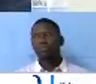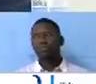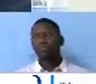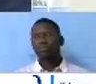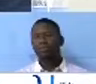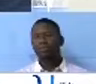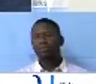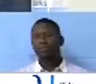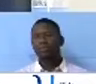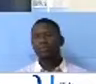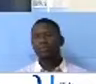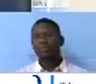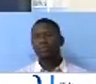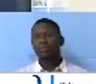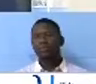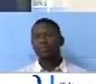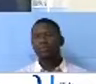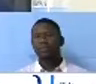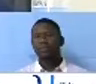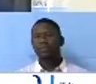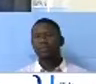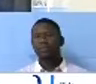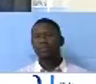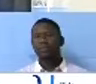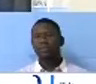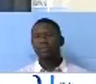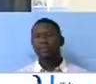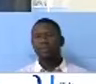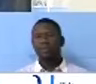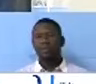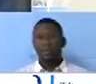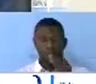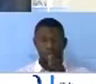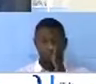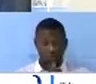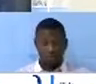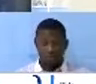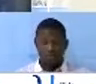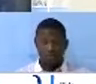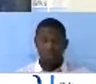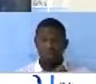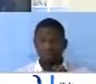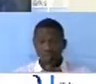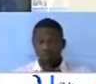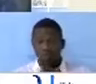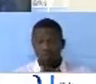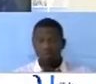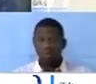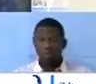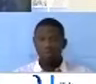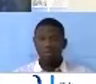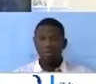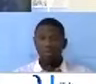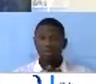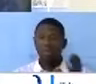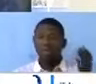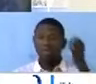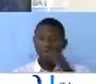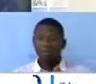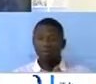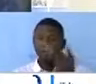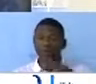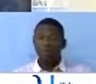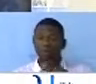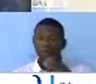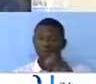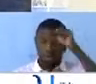Is it true that the authority came from State House? Again, I may